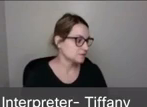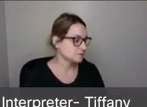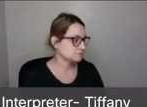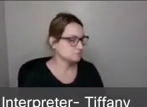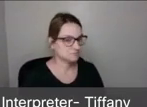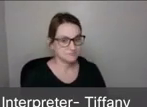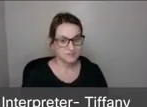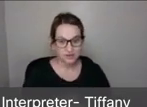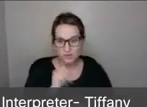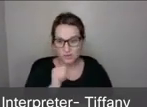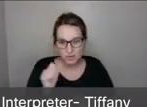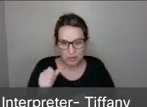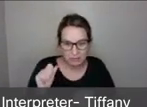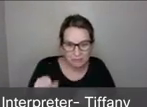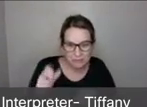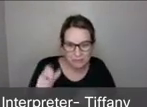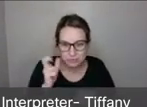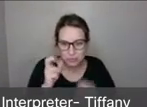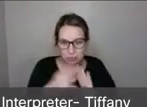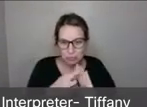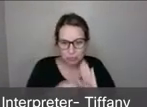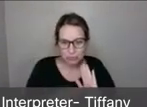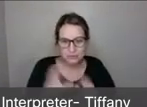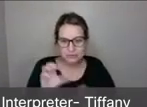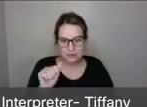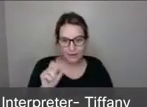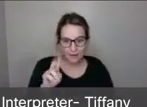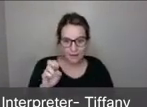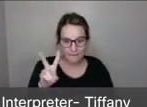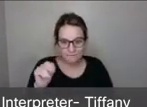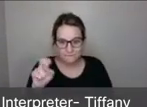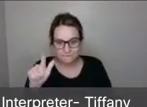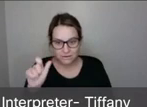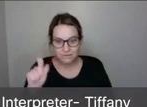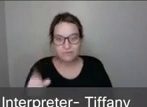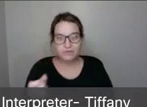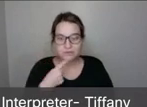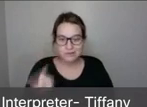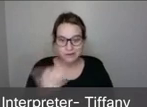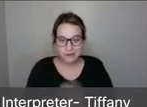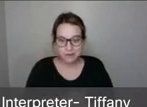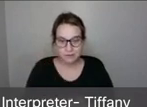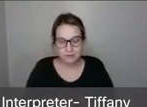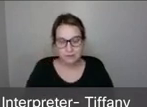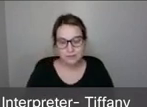Excuse me, we're not able to hear the rules here in Avondale. If you could repeat those.